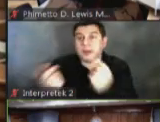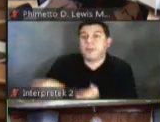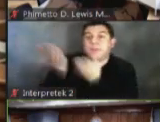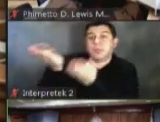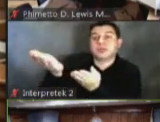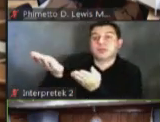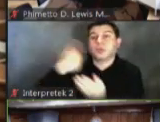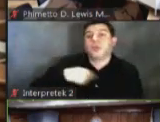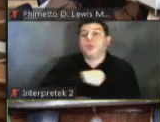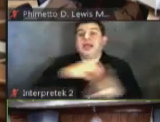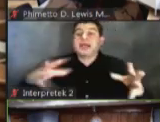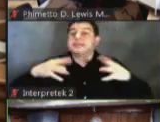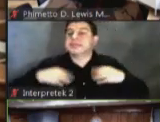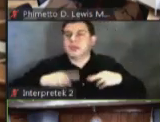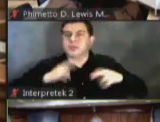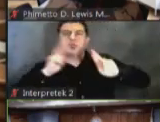Okay.